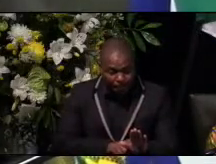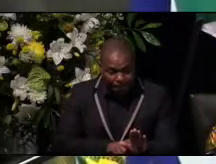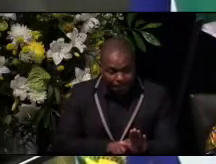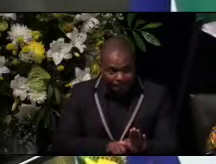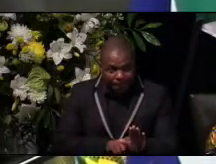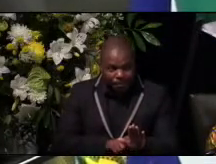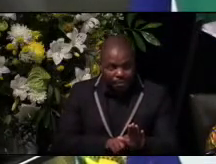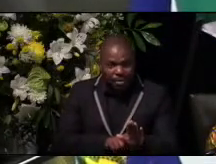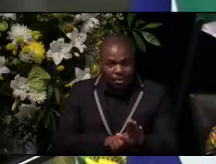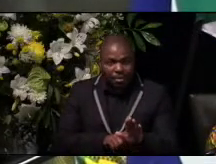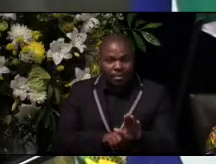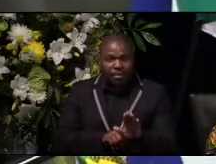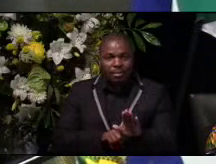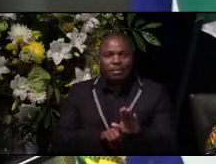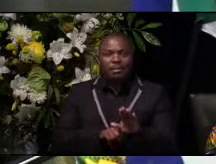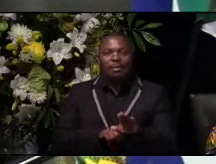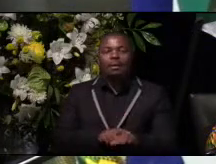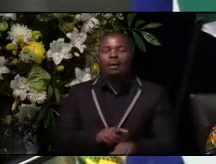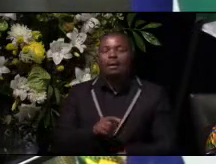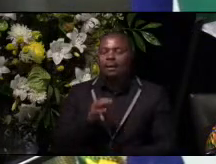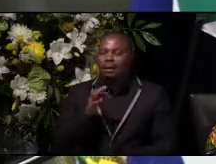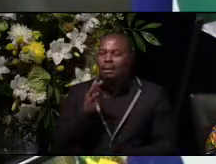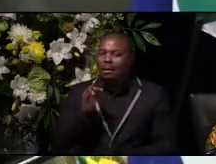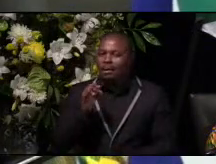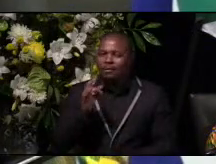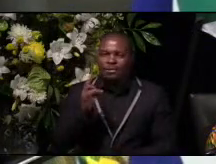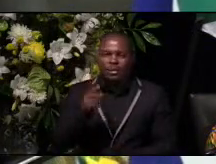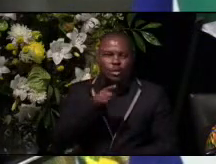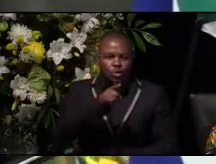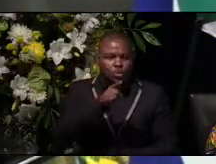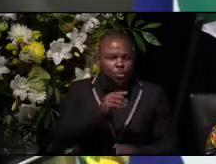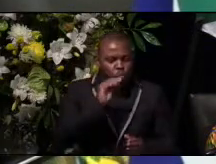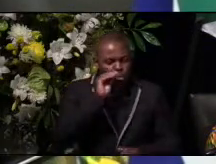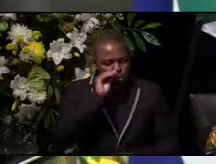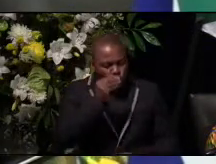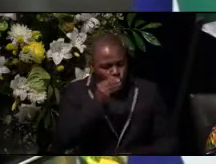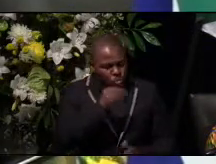each day you read or listen to news